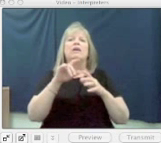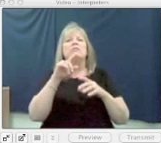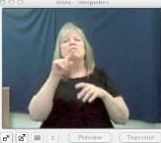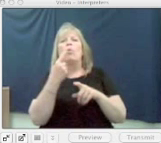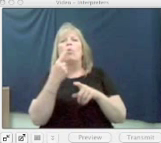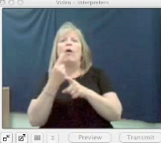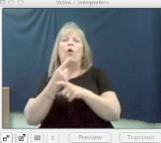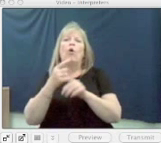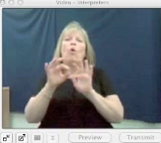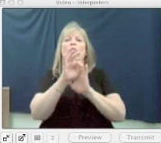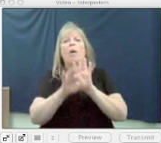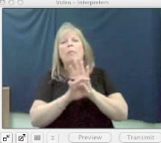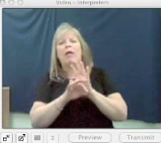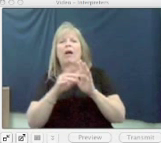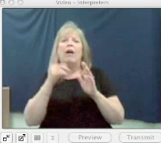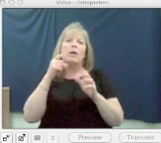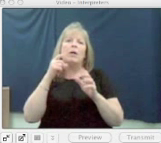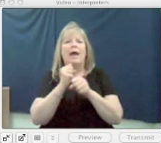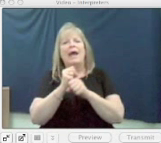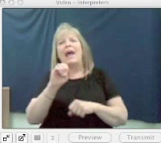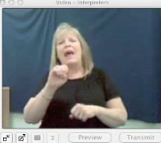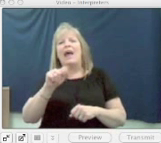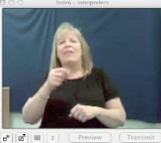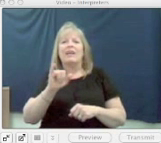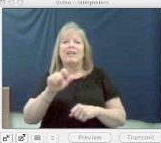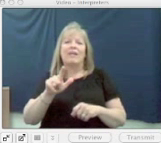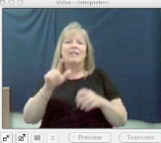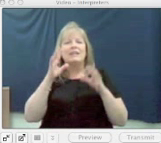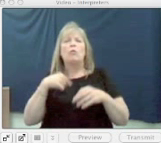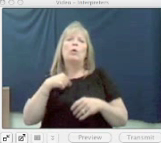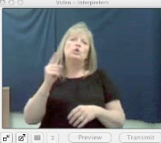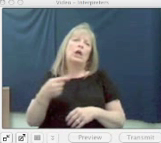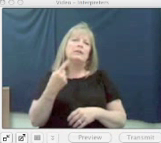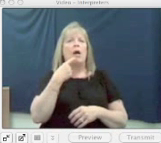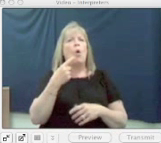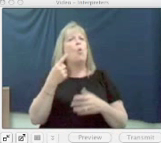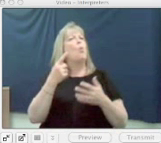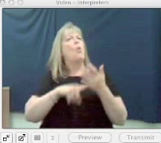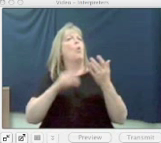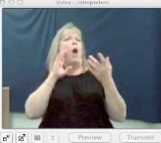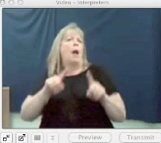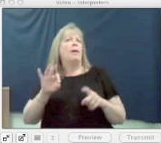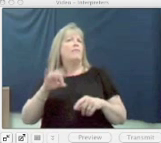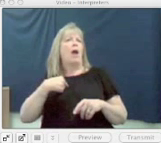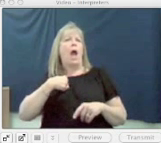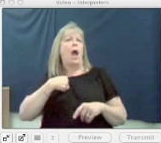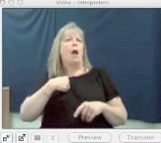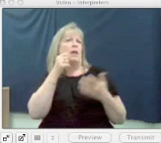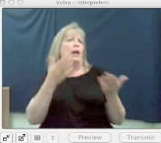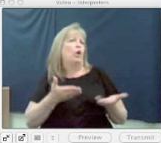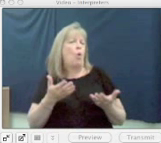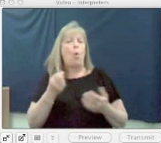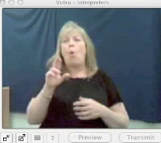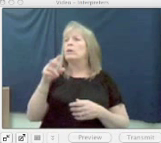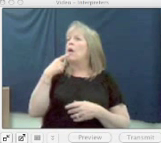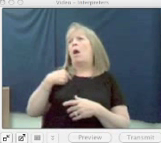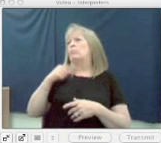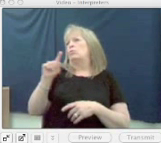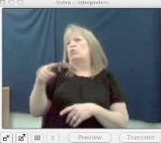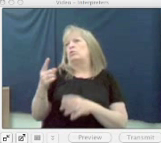asking ourselves, what would happen if I weren't here? Or, I'm just the interpreter, that's not my job.